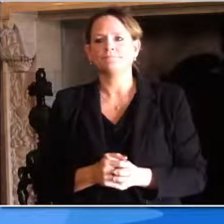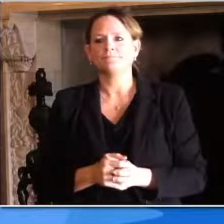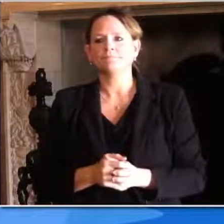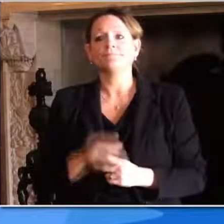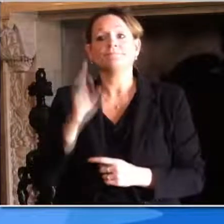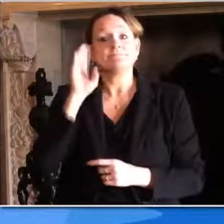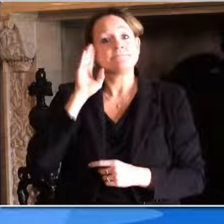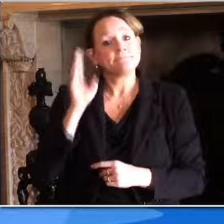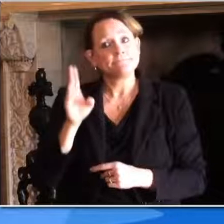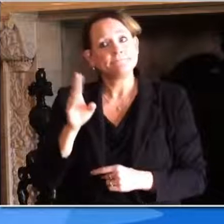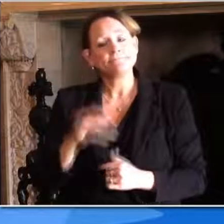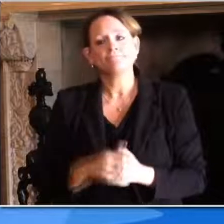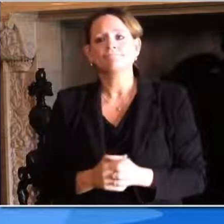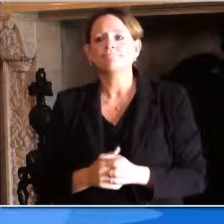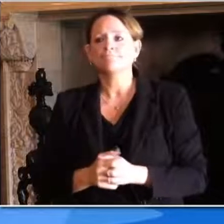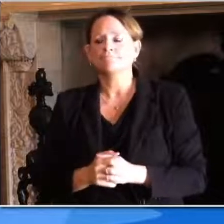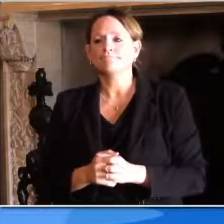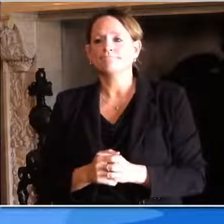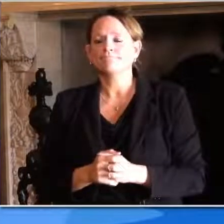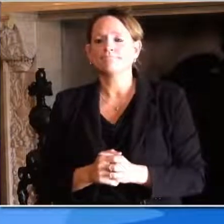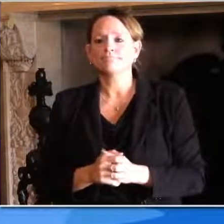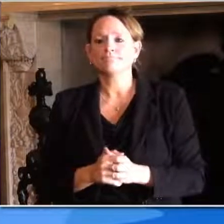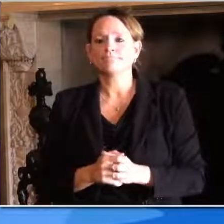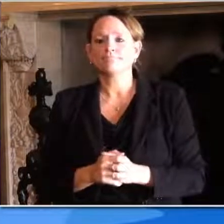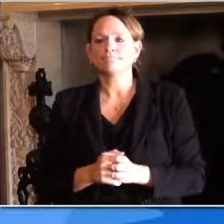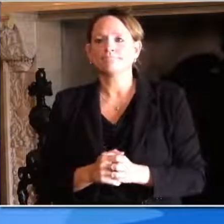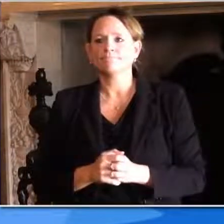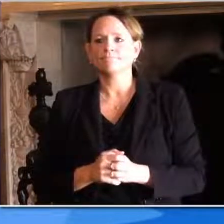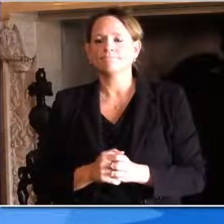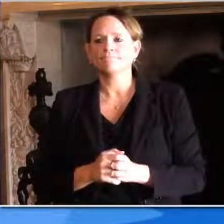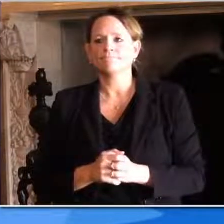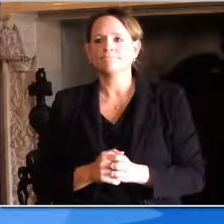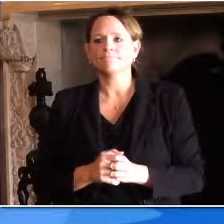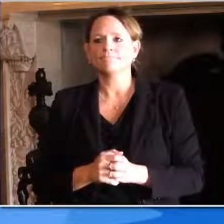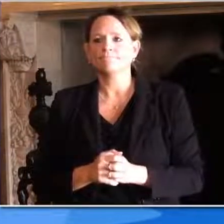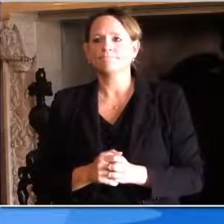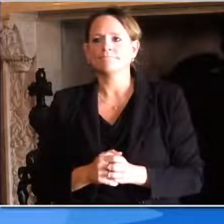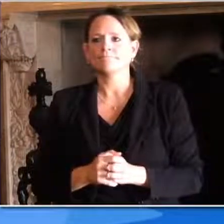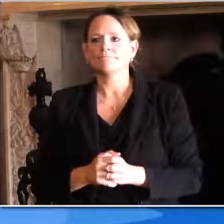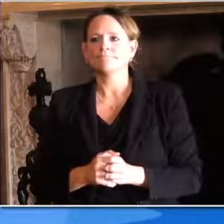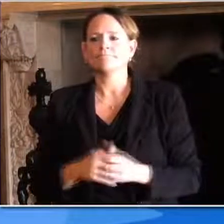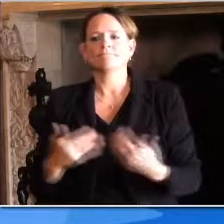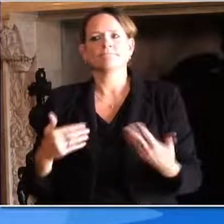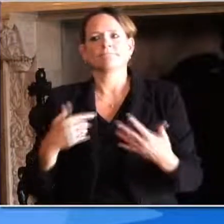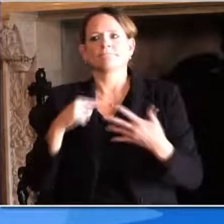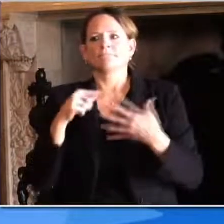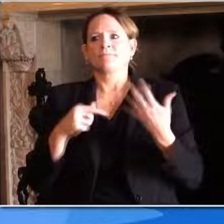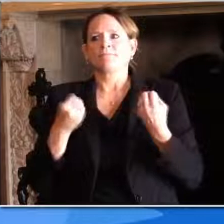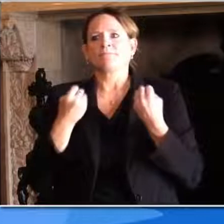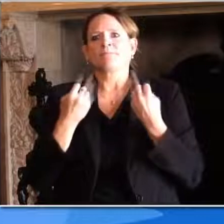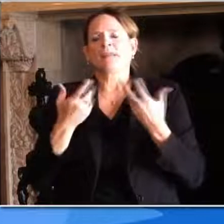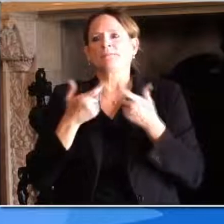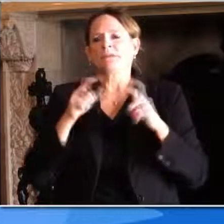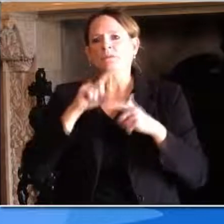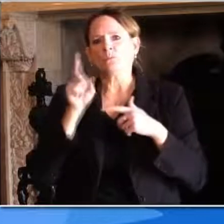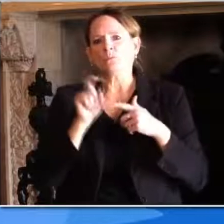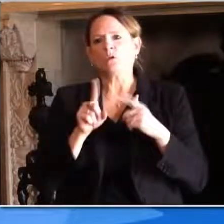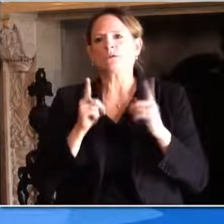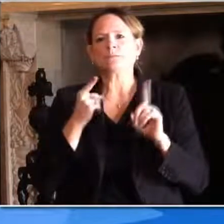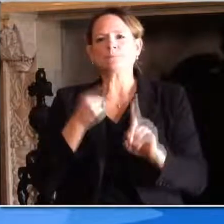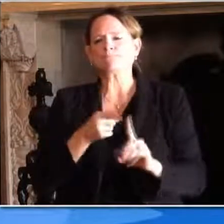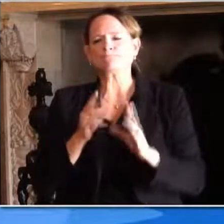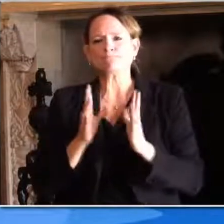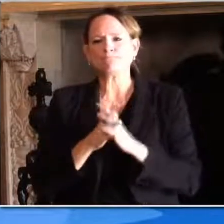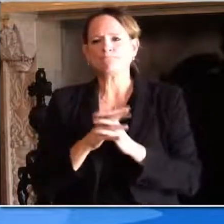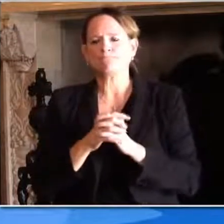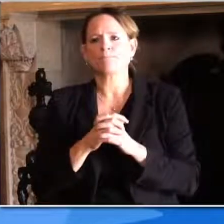Hello. Thank you for taking this call. So I guess the big questions I have relate to how will